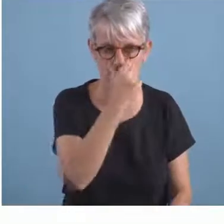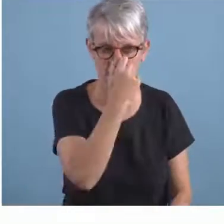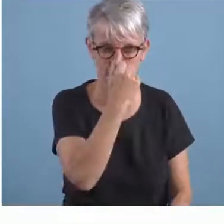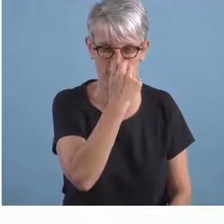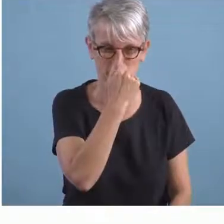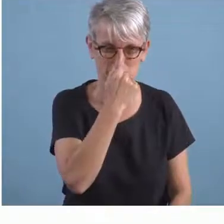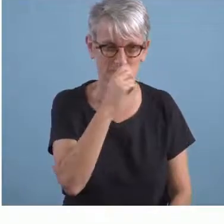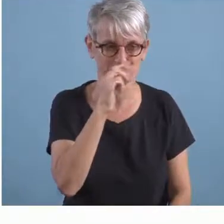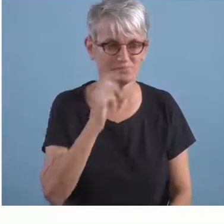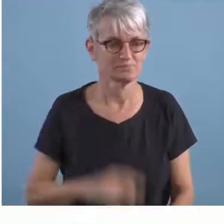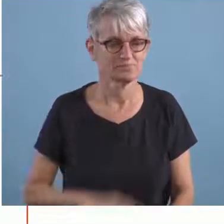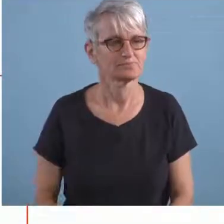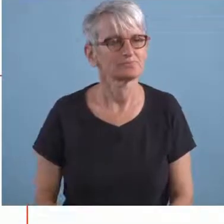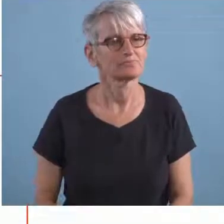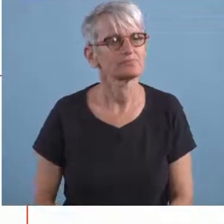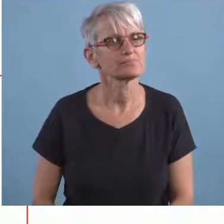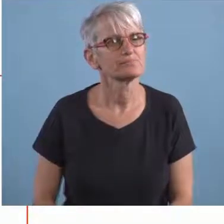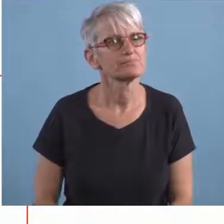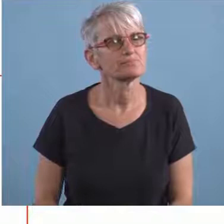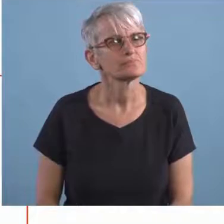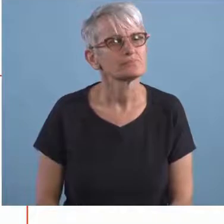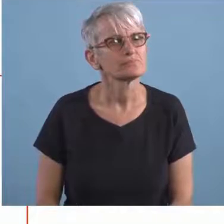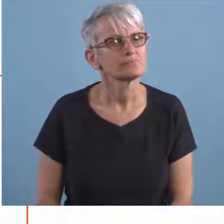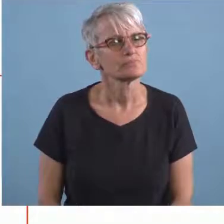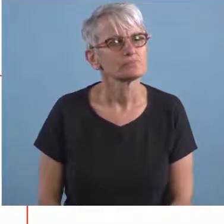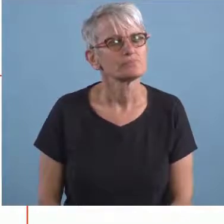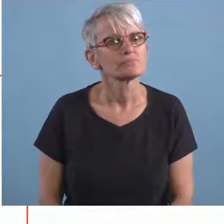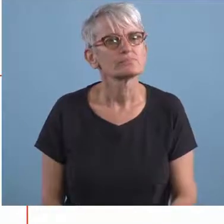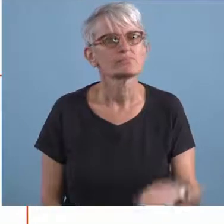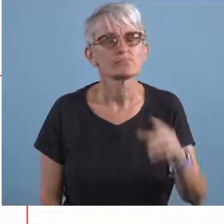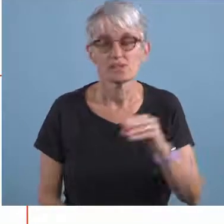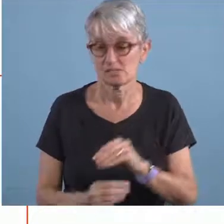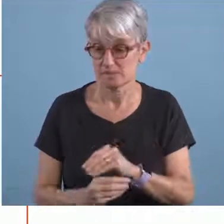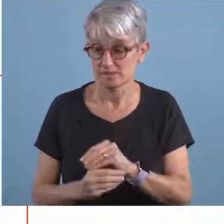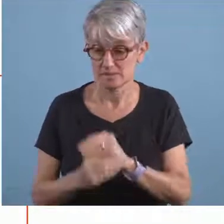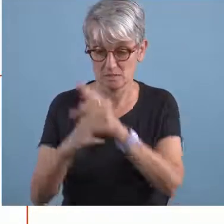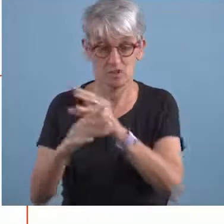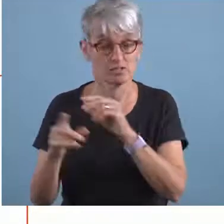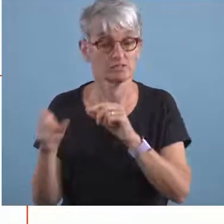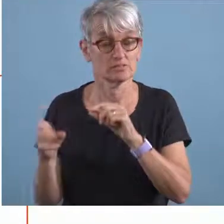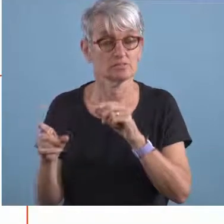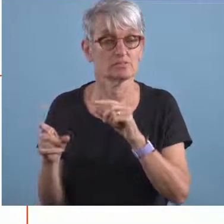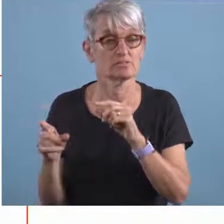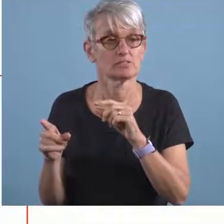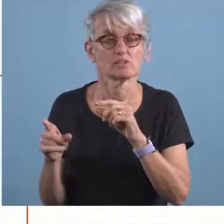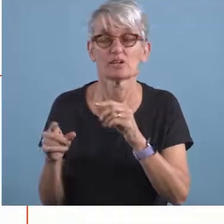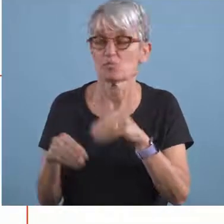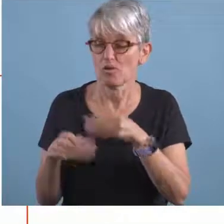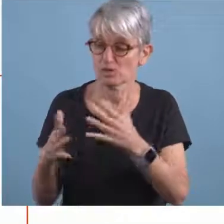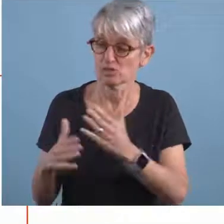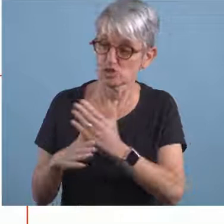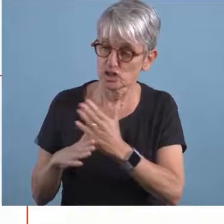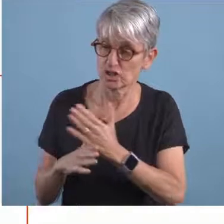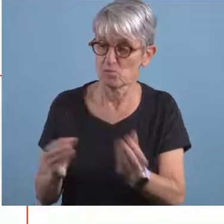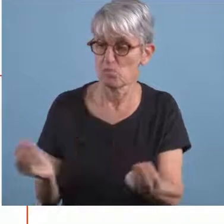In the next one, next slide, in the telepractice condition, providers shared more about